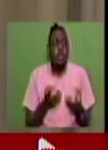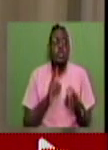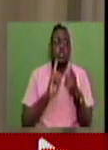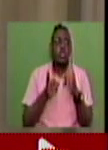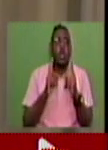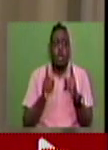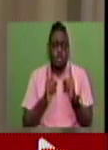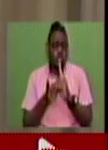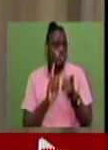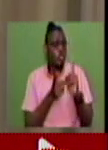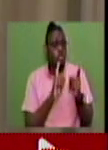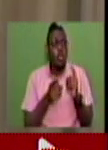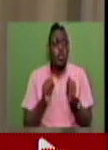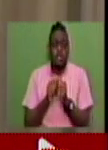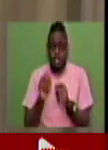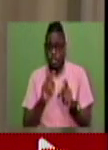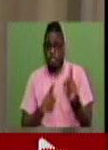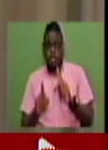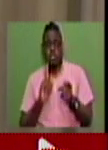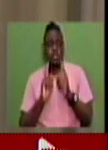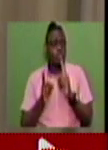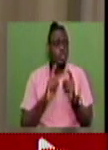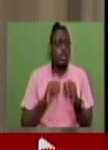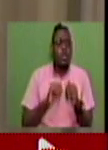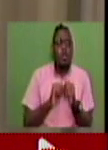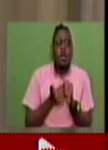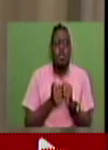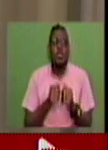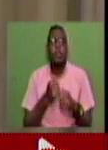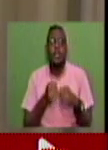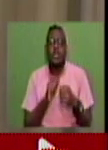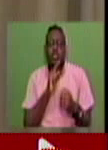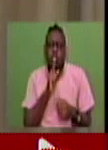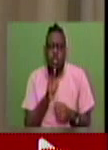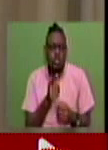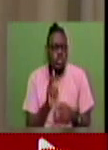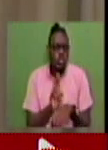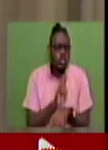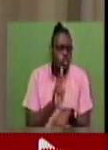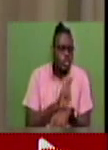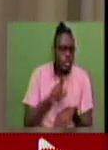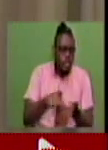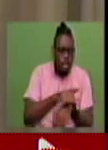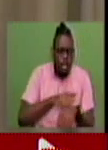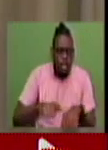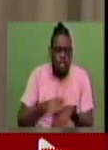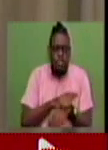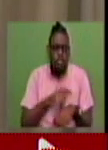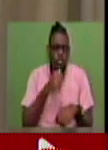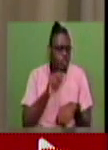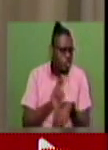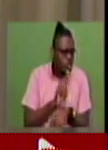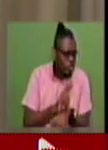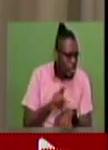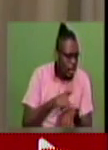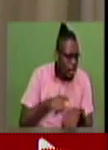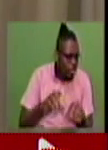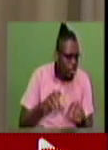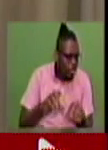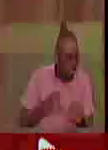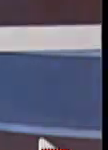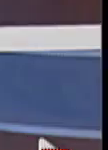enforcing the covenants and ensuring that those persons who are non-compliant are relieved of the responsibility to hold that